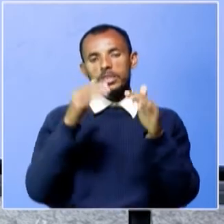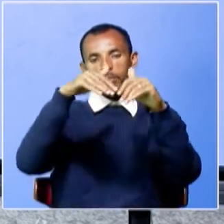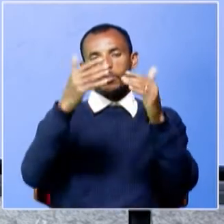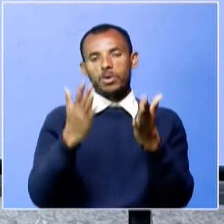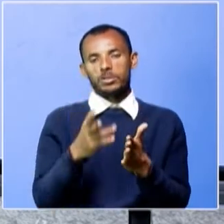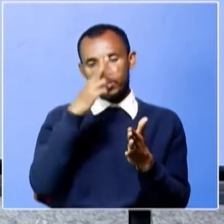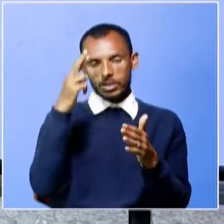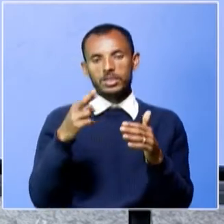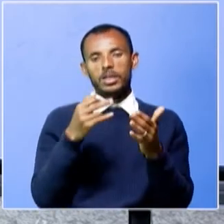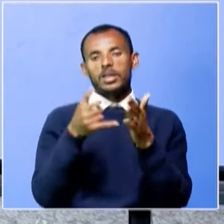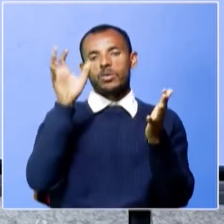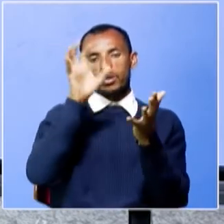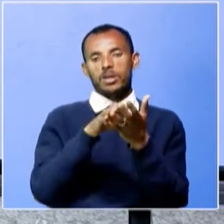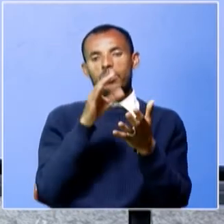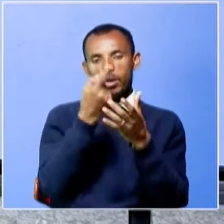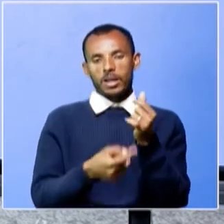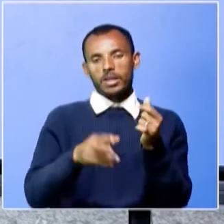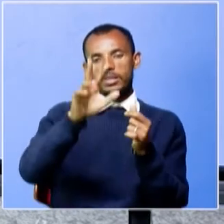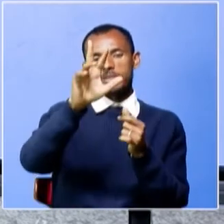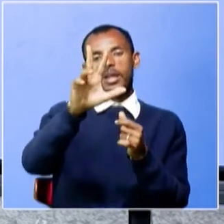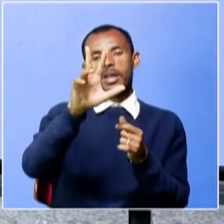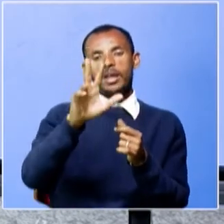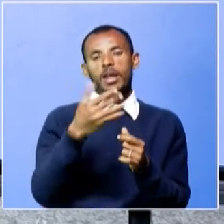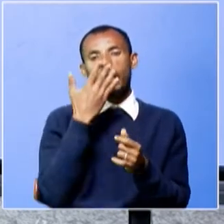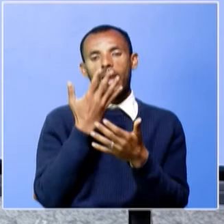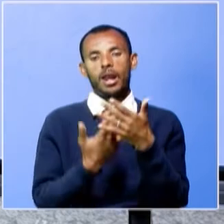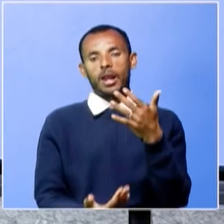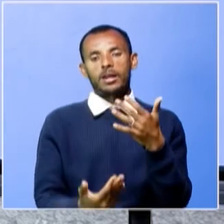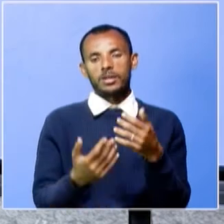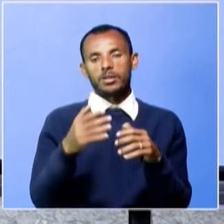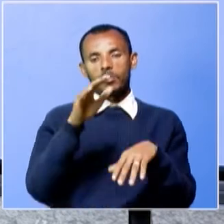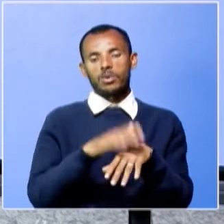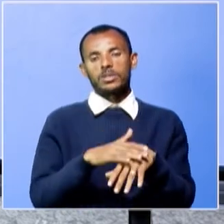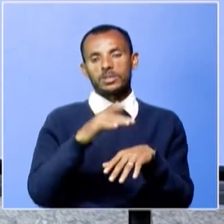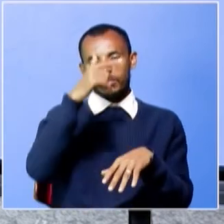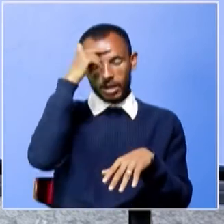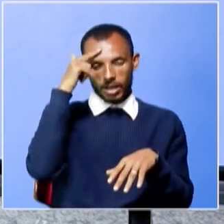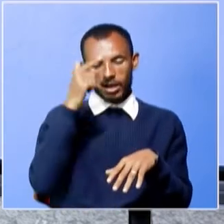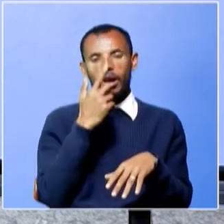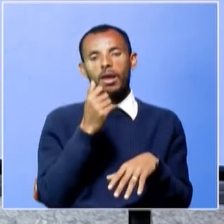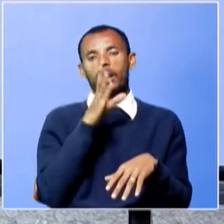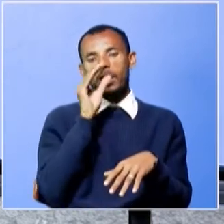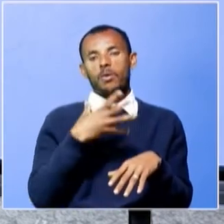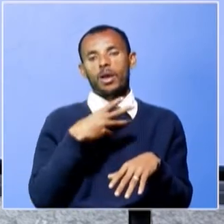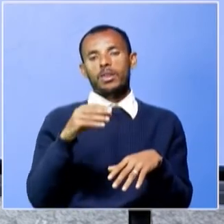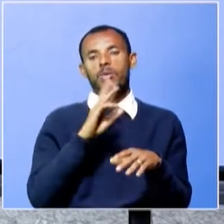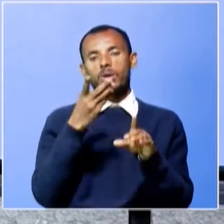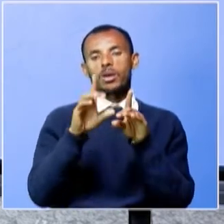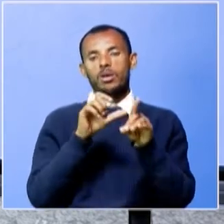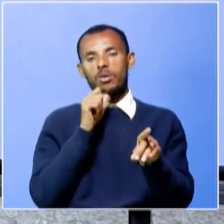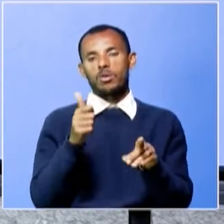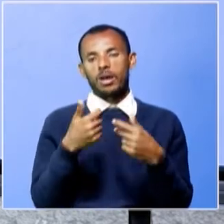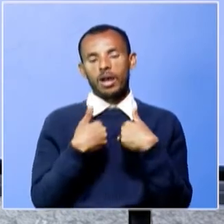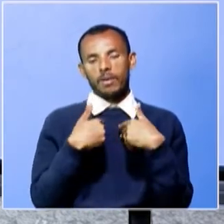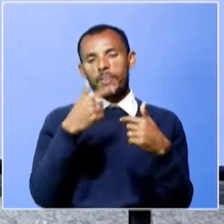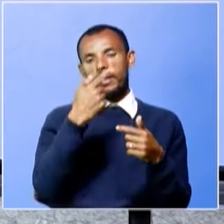the box contains only these 3 colored balls, black, red, white, so we don't have green. So there is no